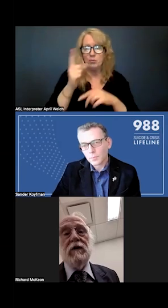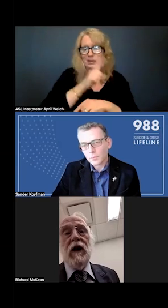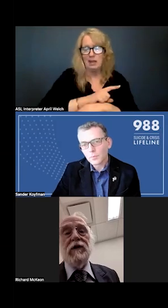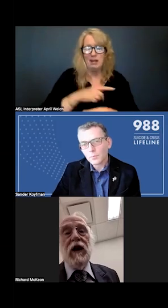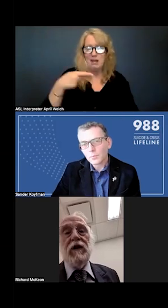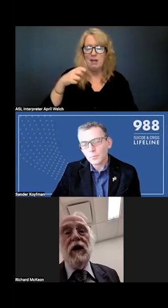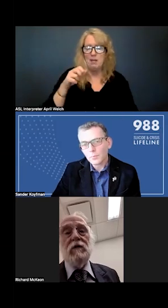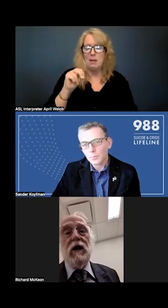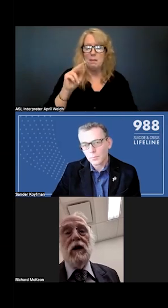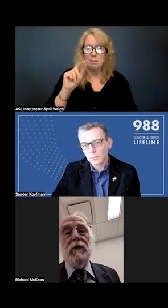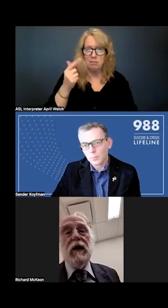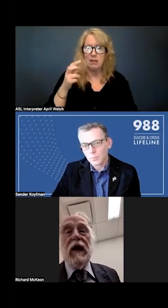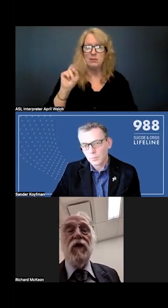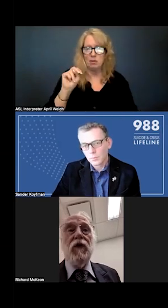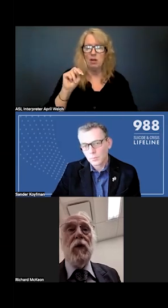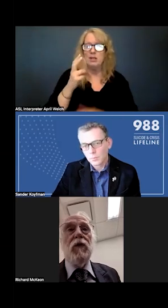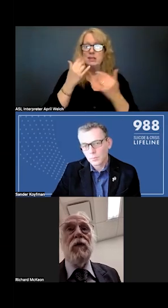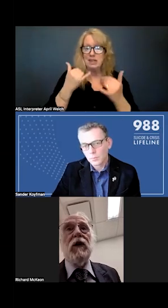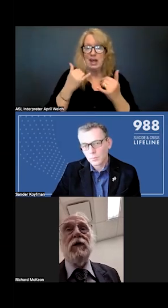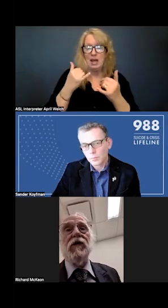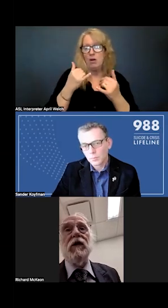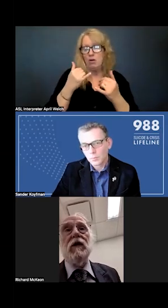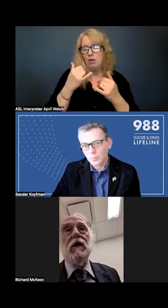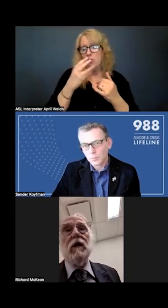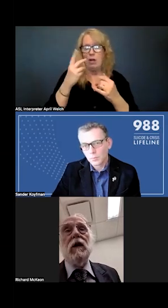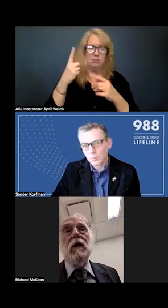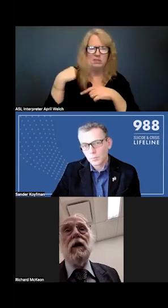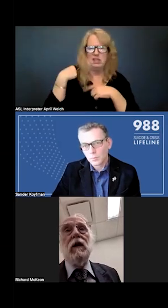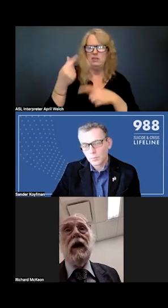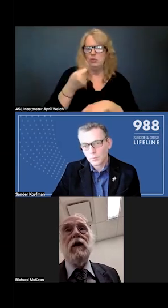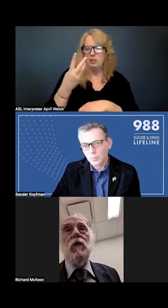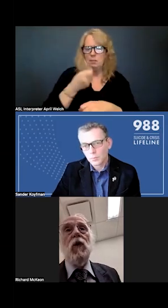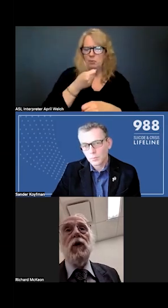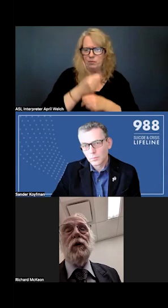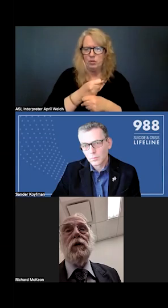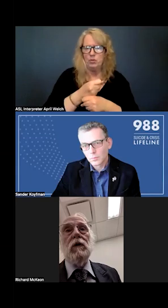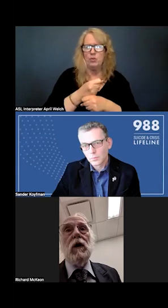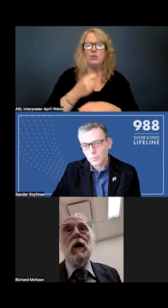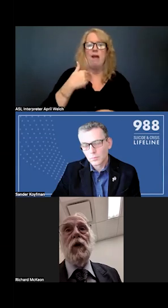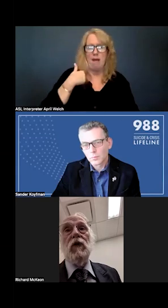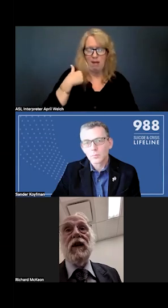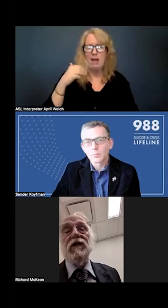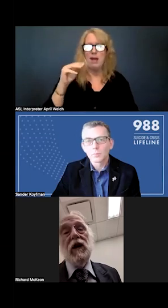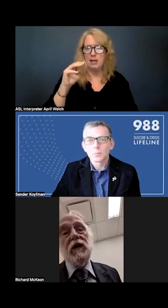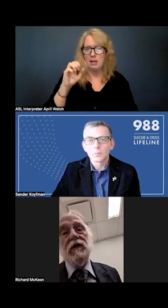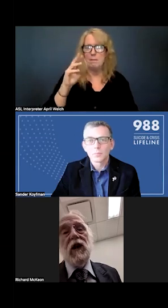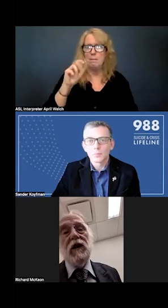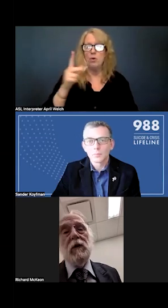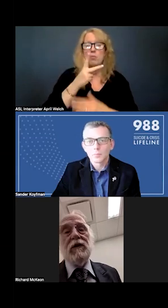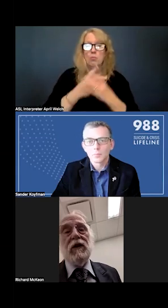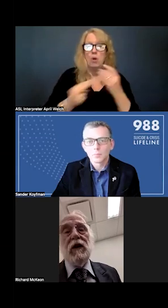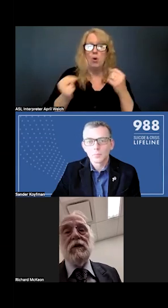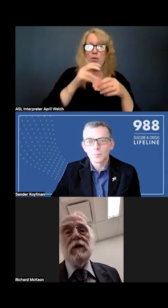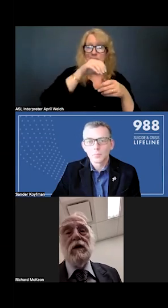Pentagon does have now, and has for a number of years, had a memorial both inside and outside